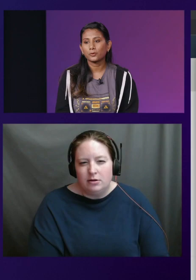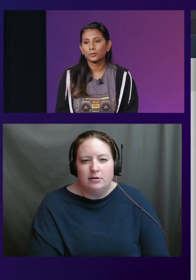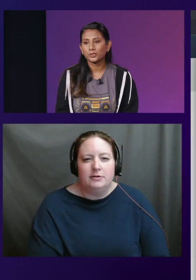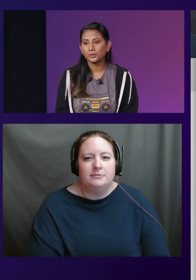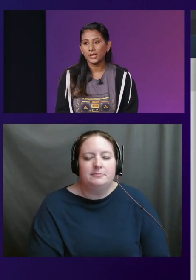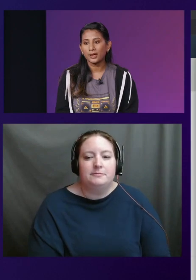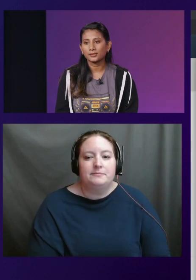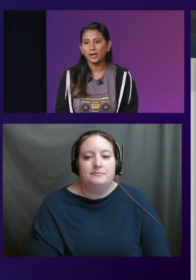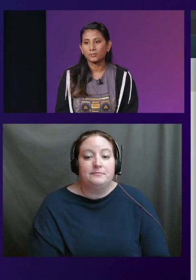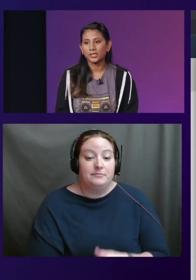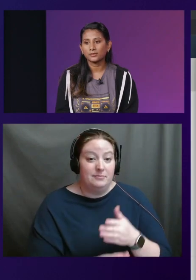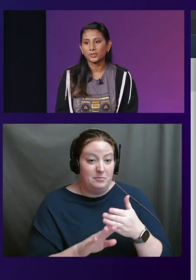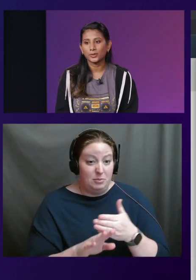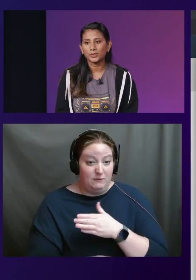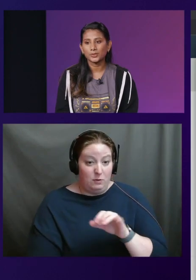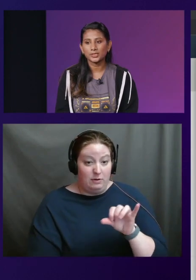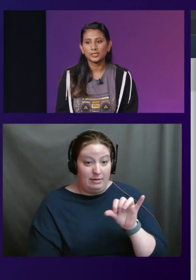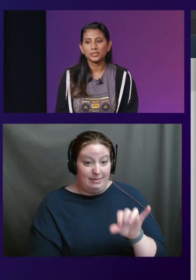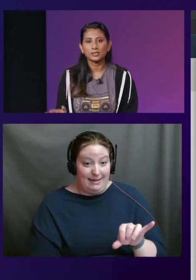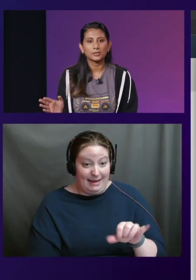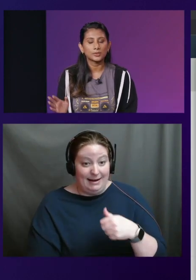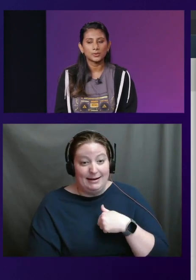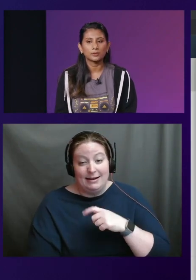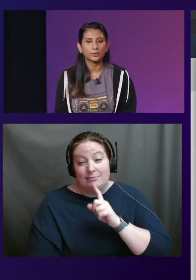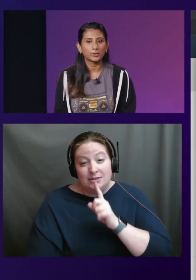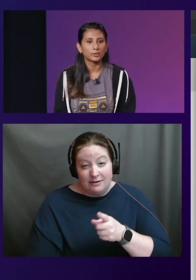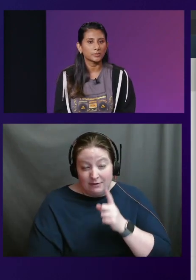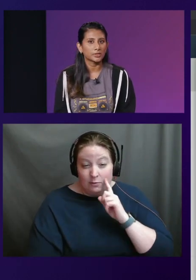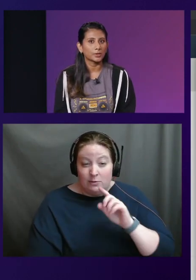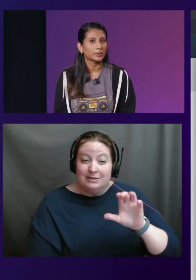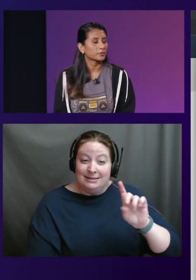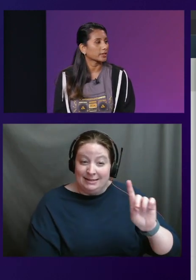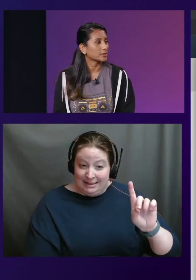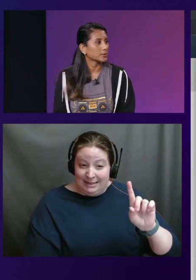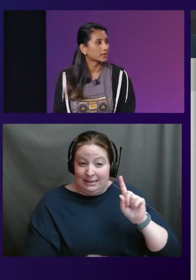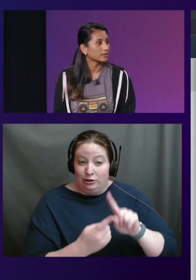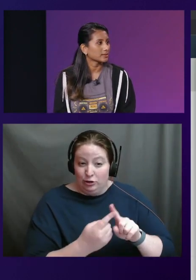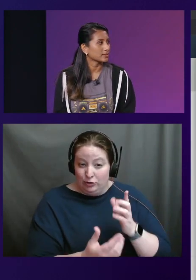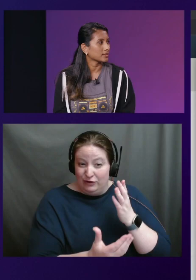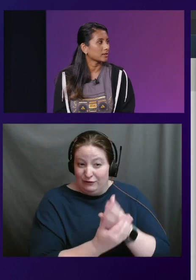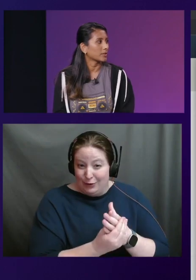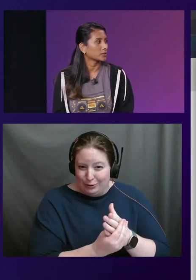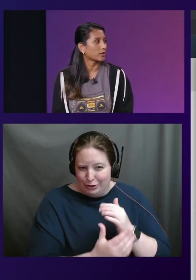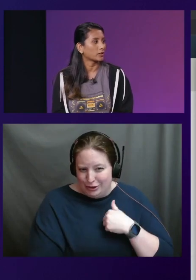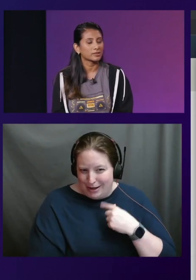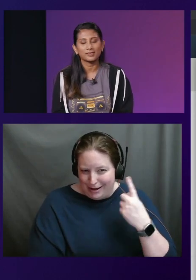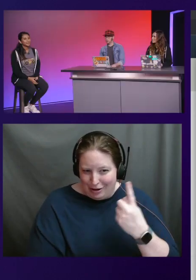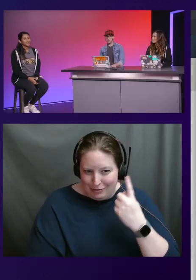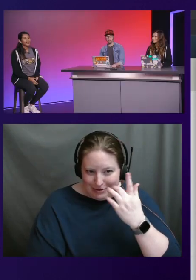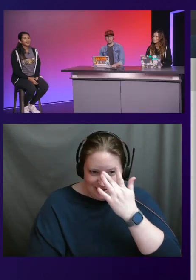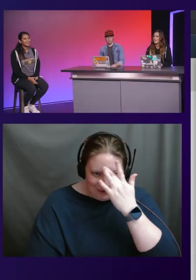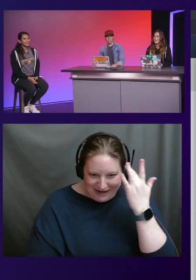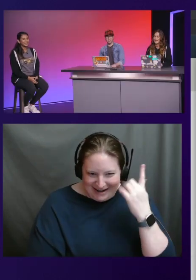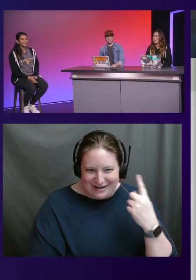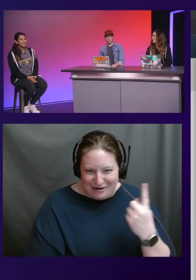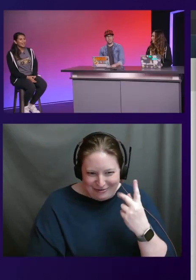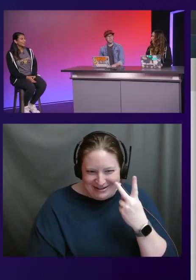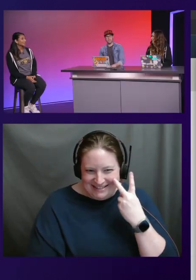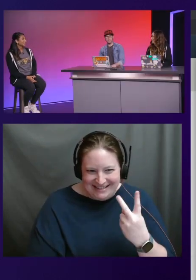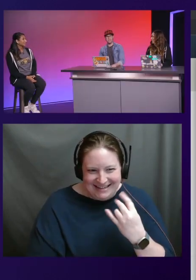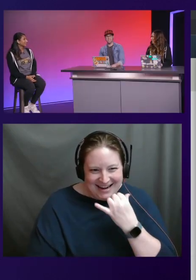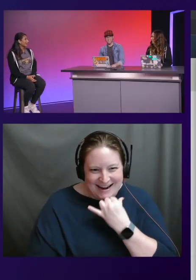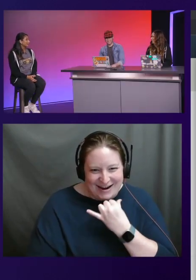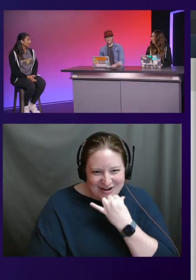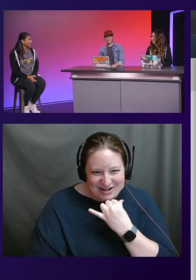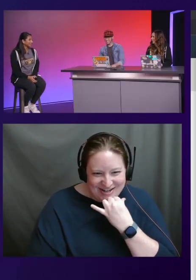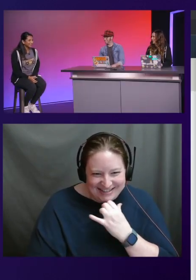And before we do that, I'm definitely going to CD into the folder because I always forget doing this and see a bunch of errors. So I've